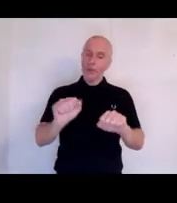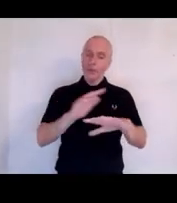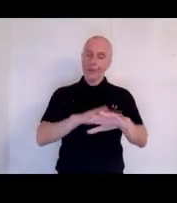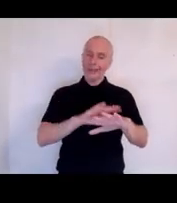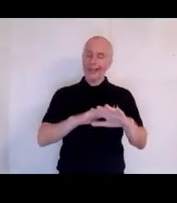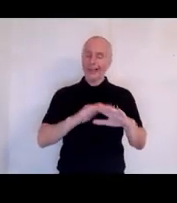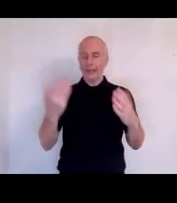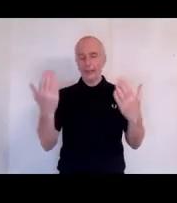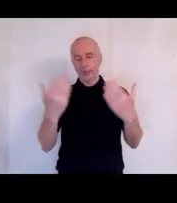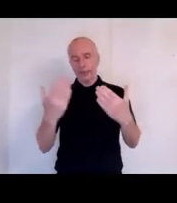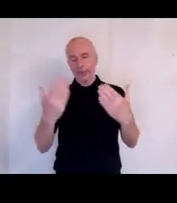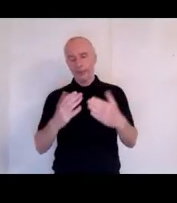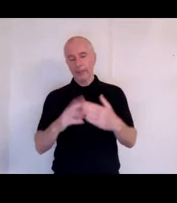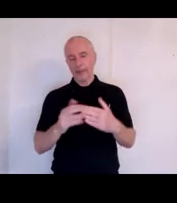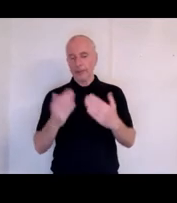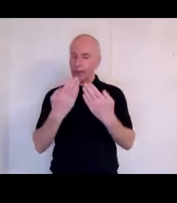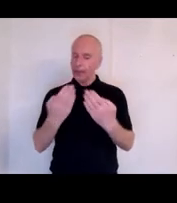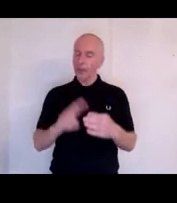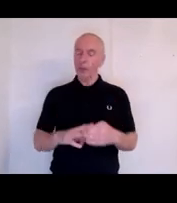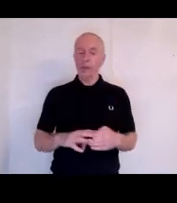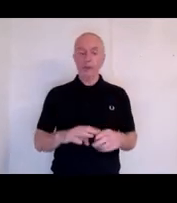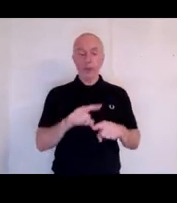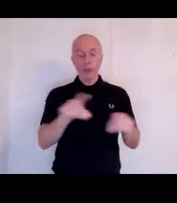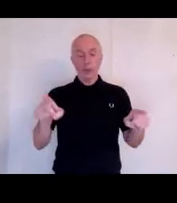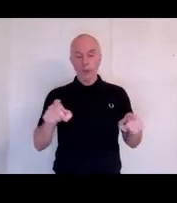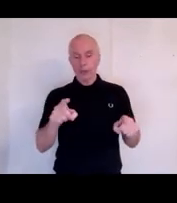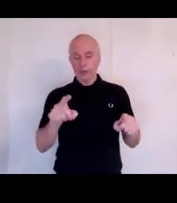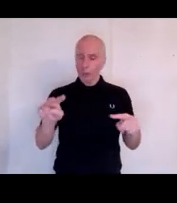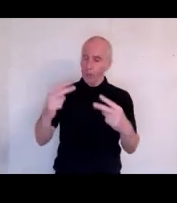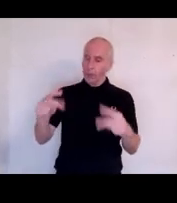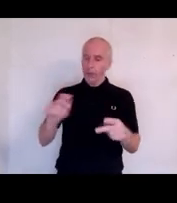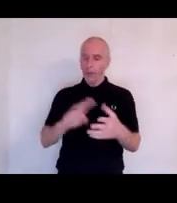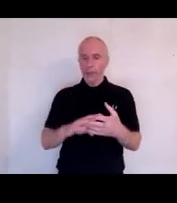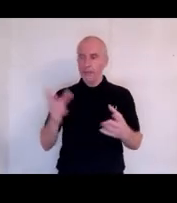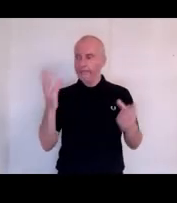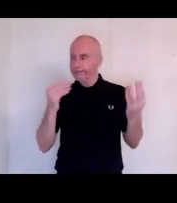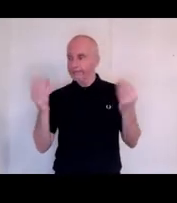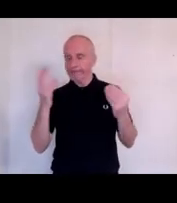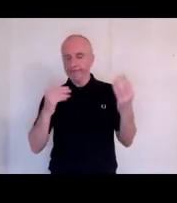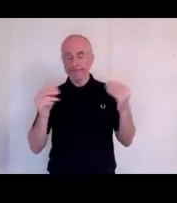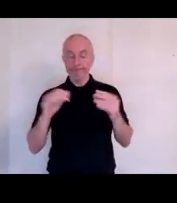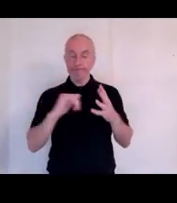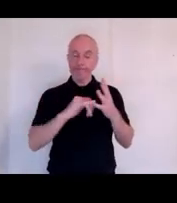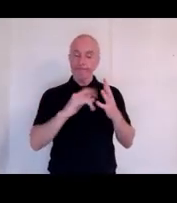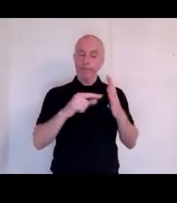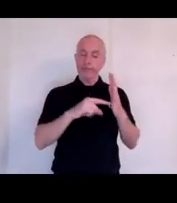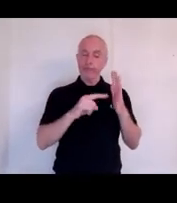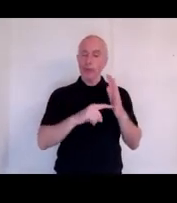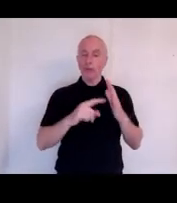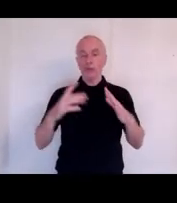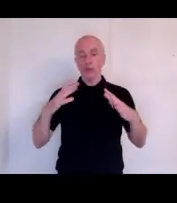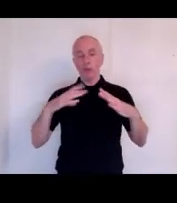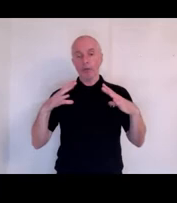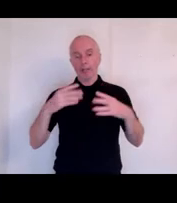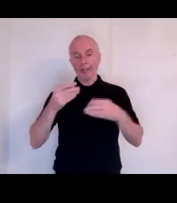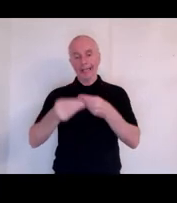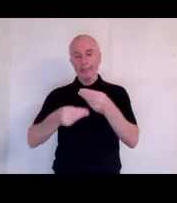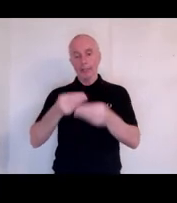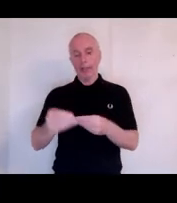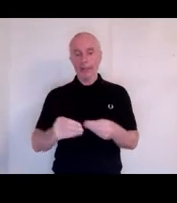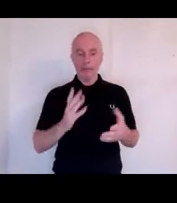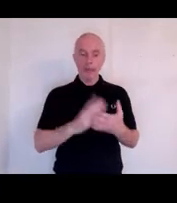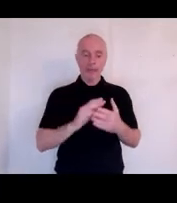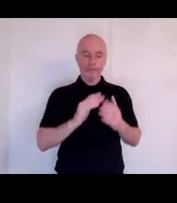and coming to listen. As Scott has said, I want to speak to you tonight about an introduction